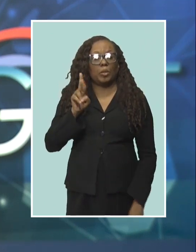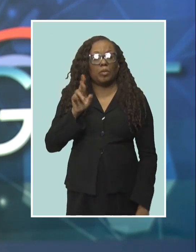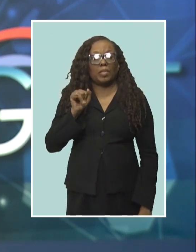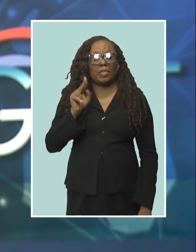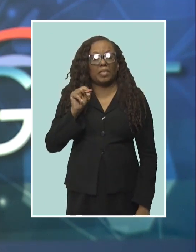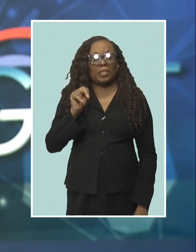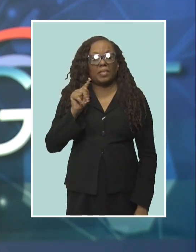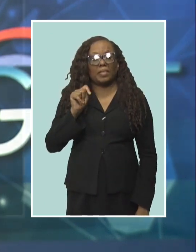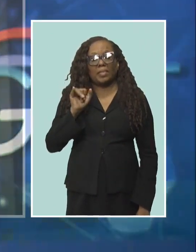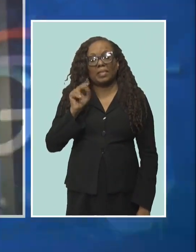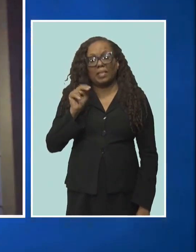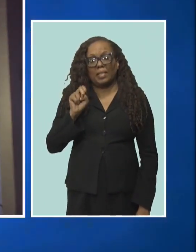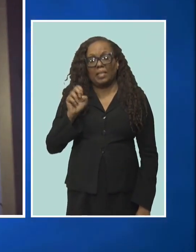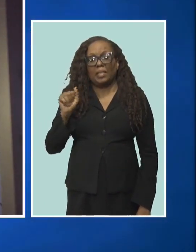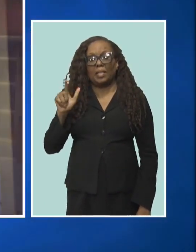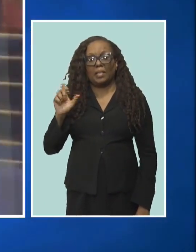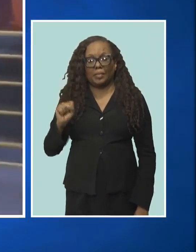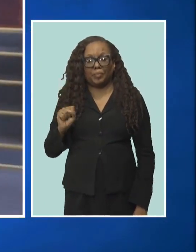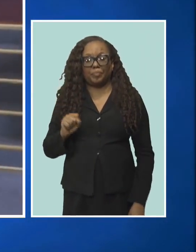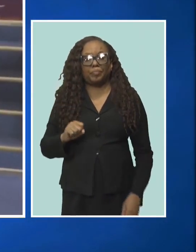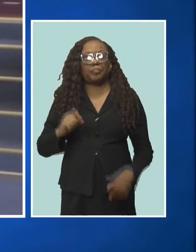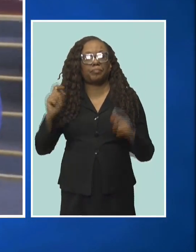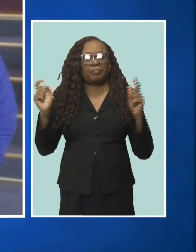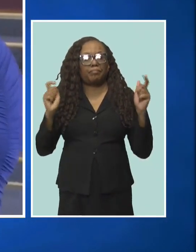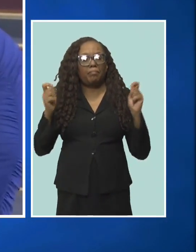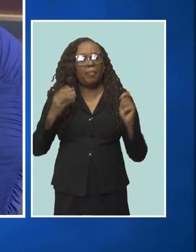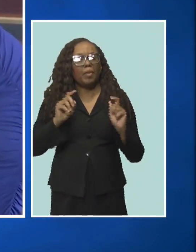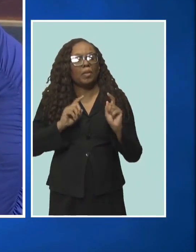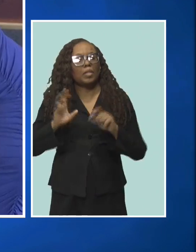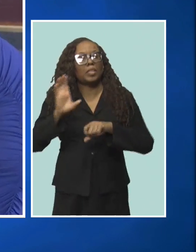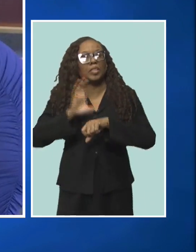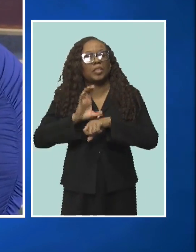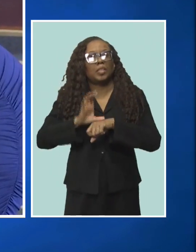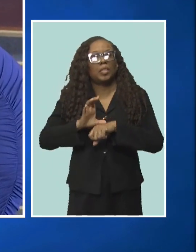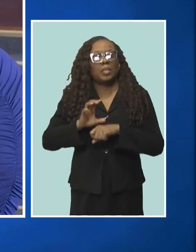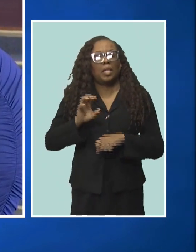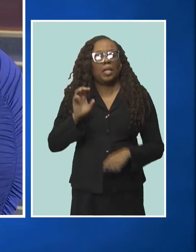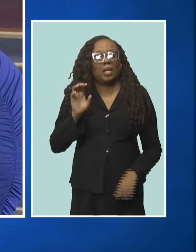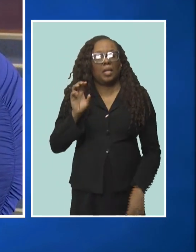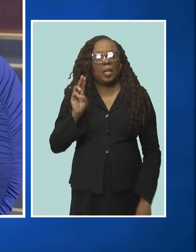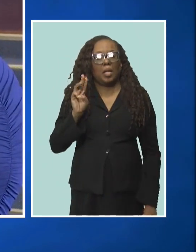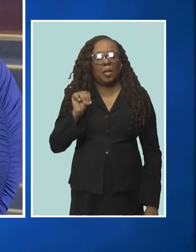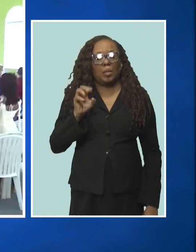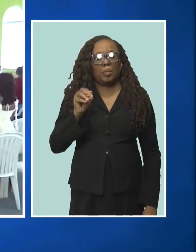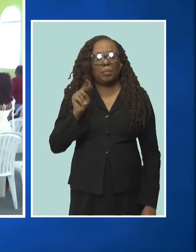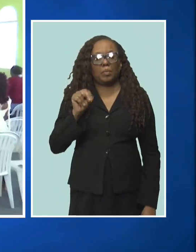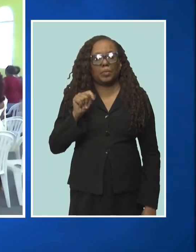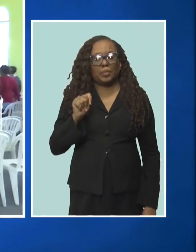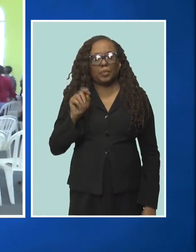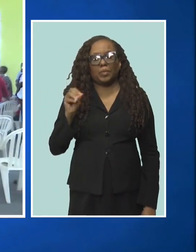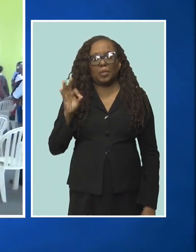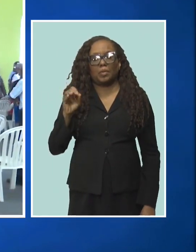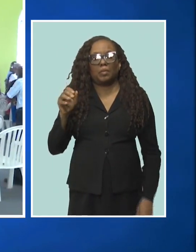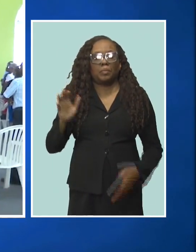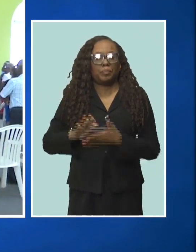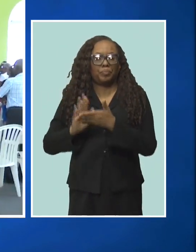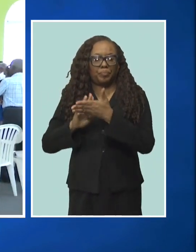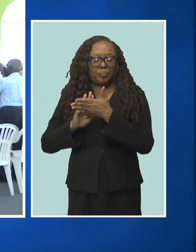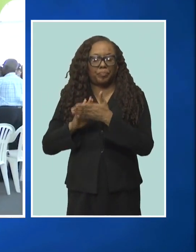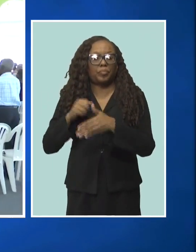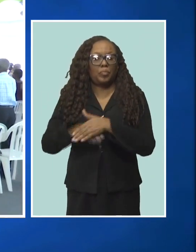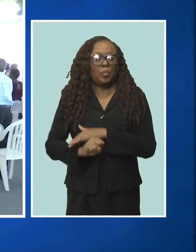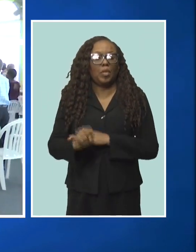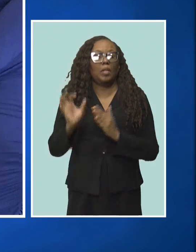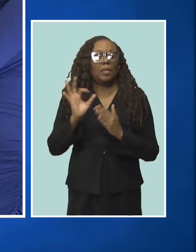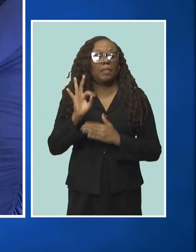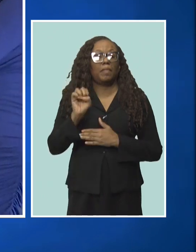her birthday and was also honored at the Mount of Praise Wesleyan Church in Tudor Bridge. Miss Alls, who was born on February 16,